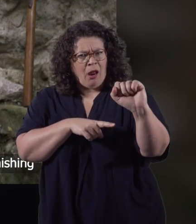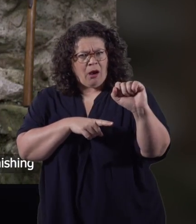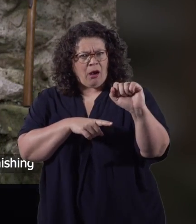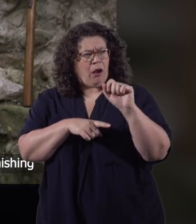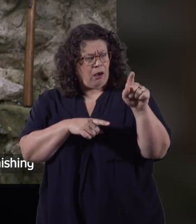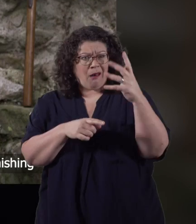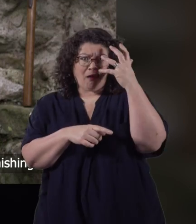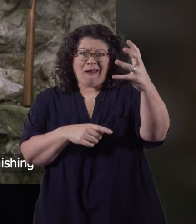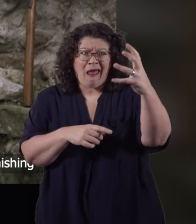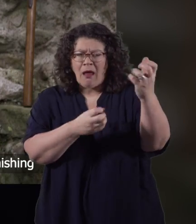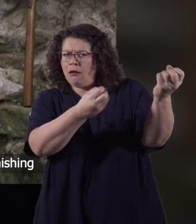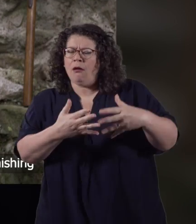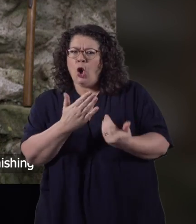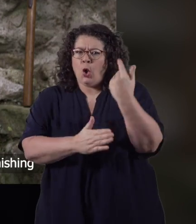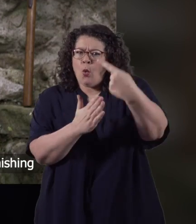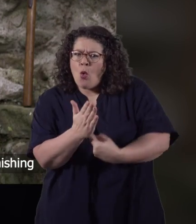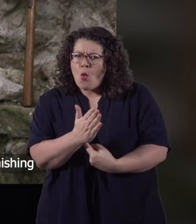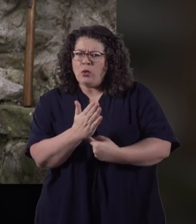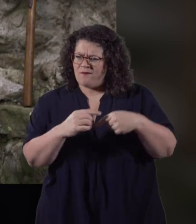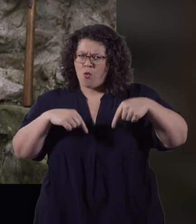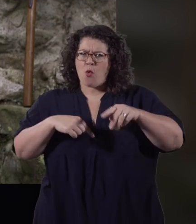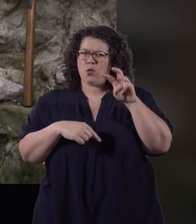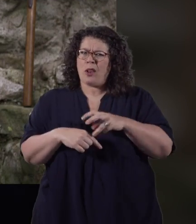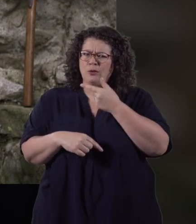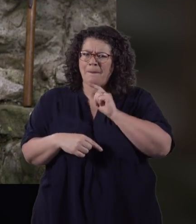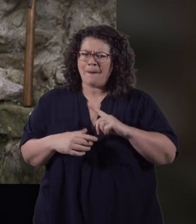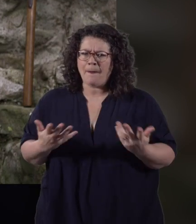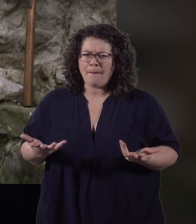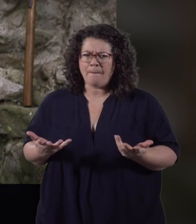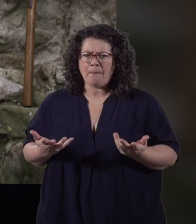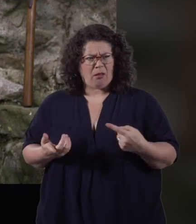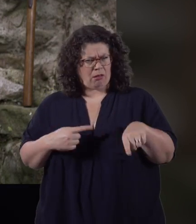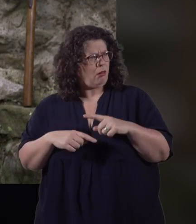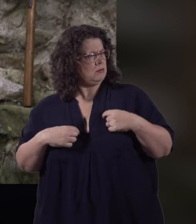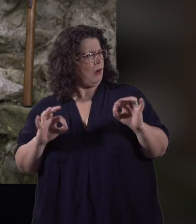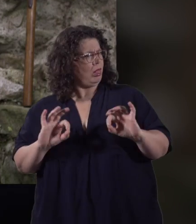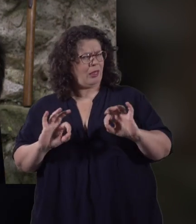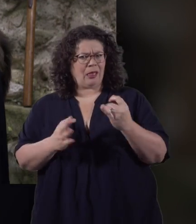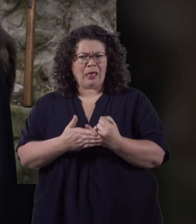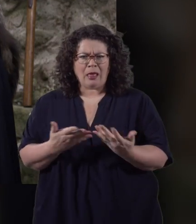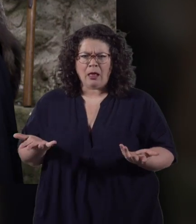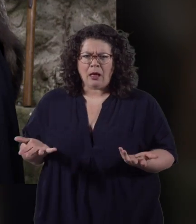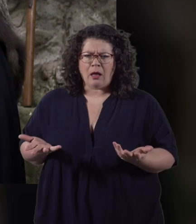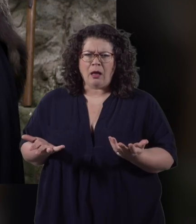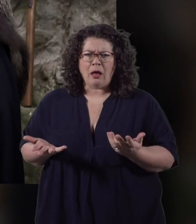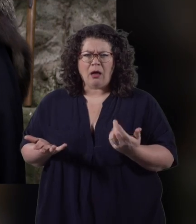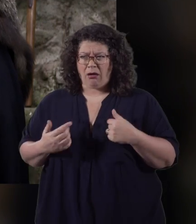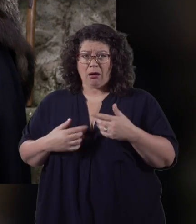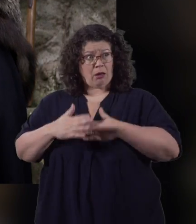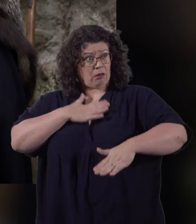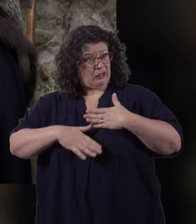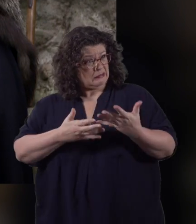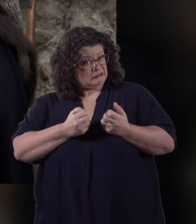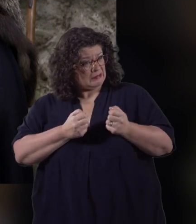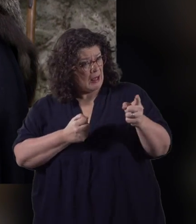the king has brought in many new laws that are aimed at punishing all Welsh people, whether they have done him wrong or not. I cannot sit